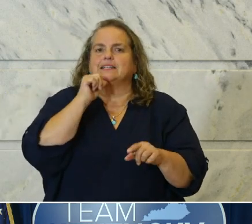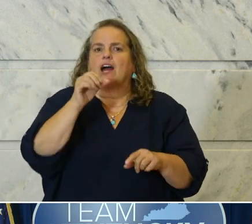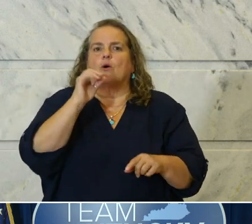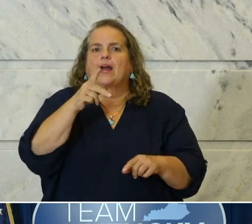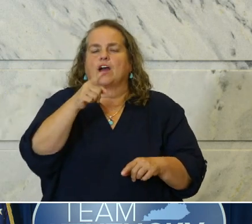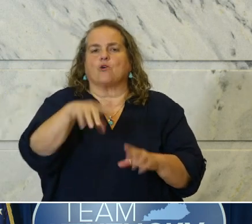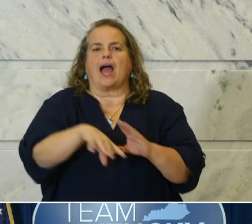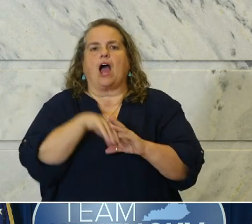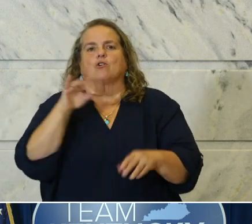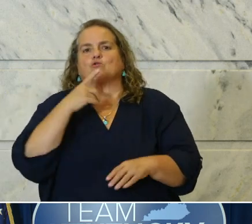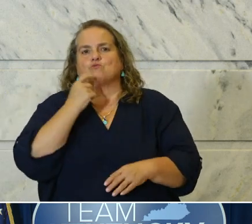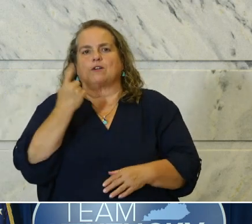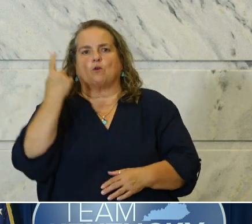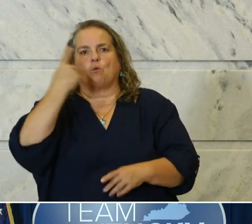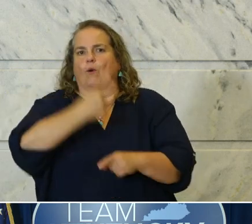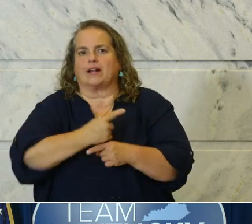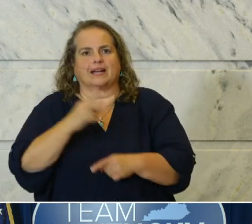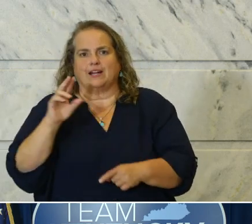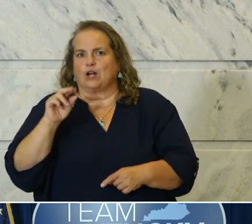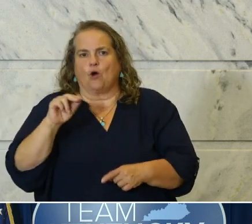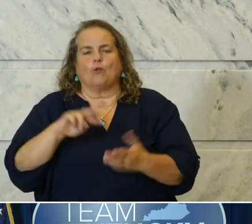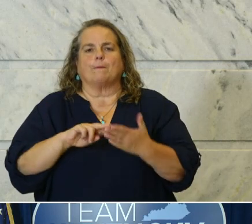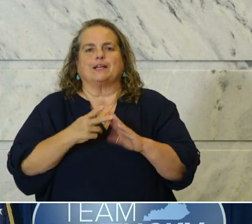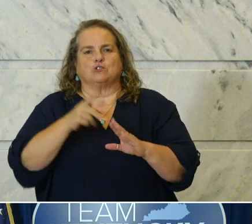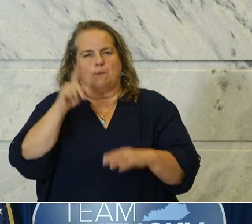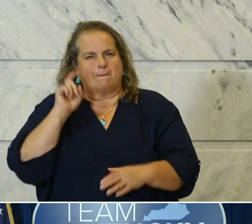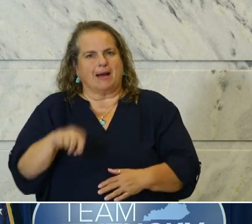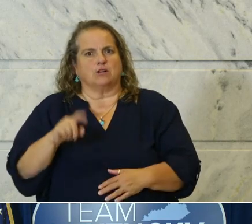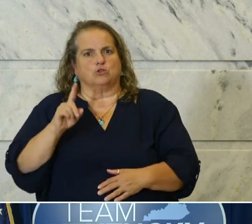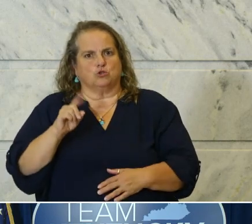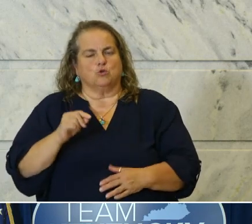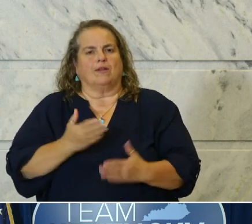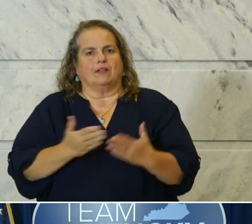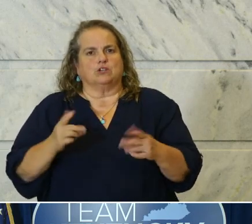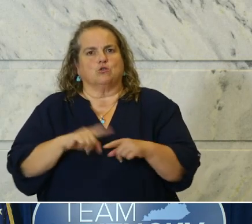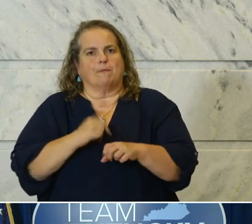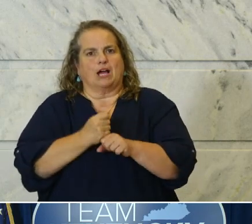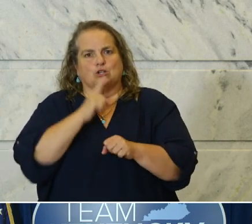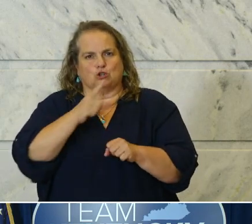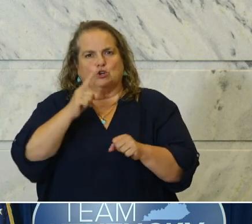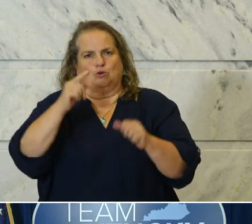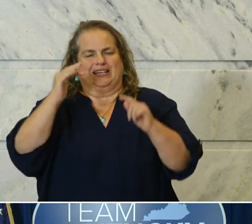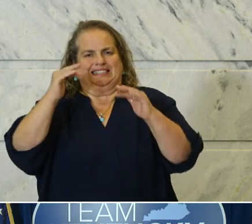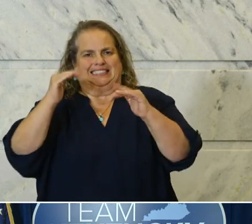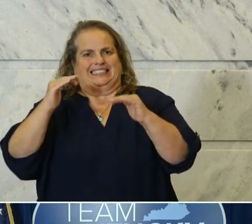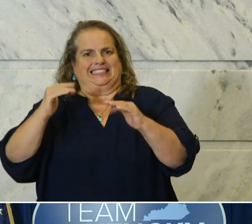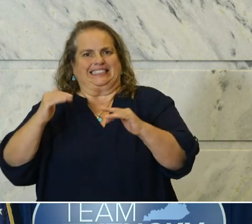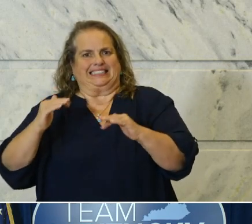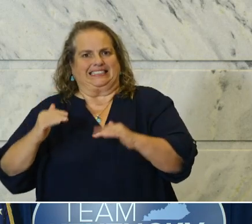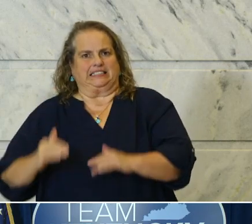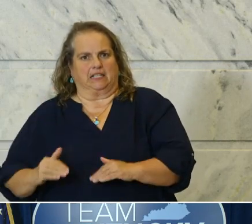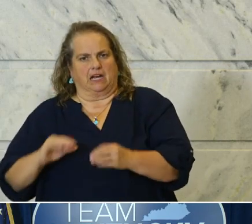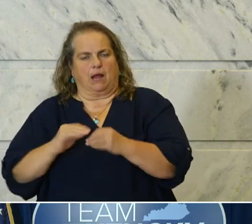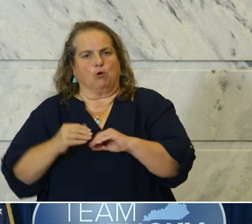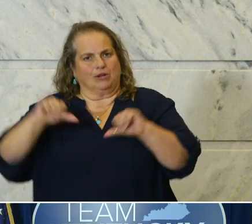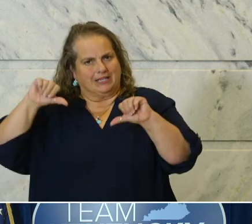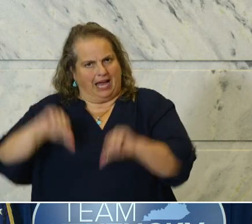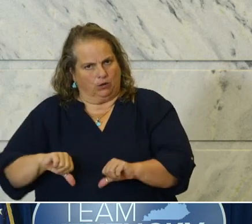day. You really need to do and take the steps to make sure that you can get that transmission